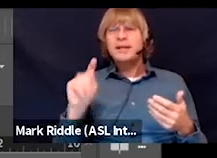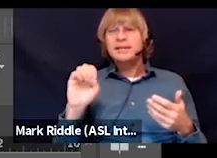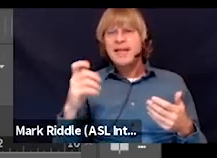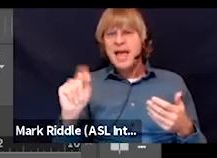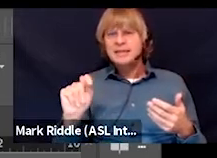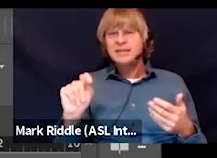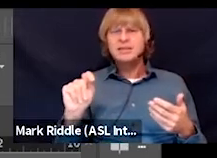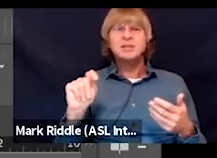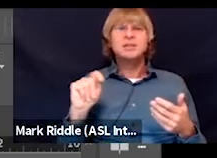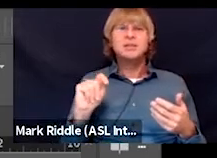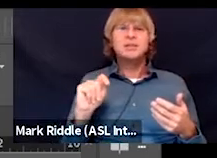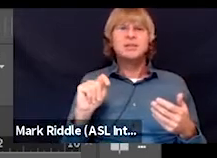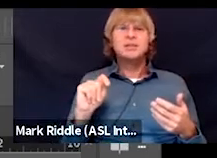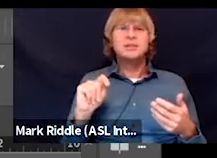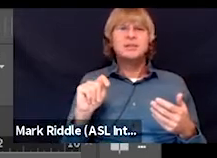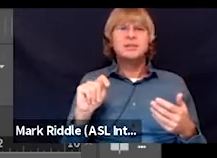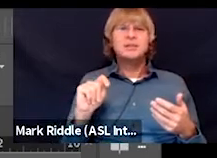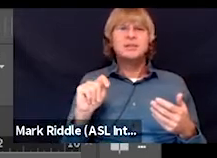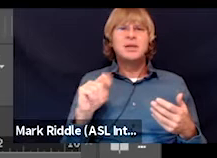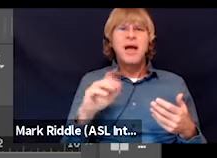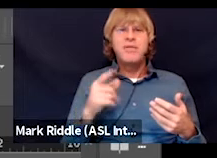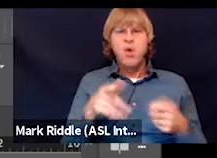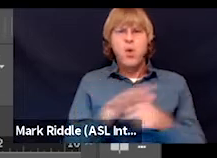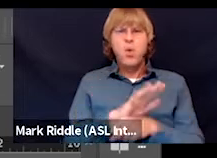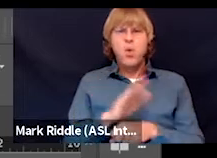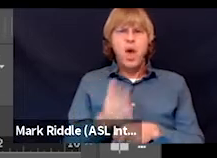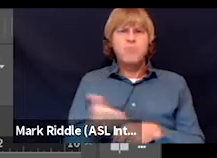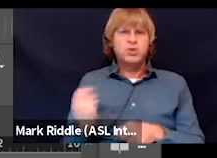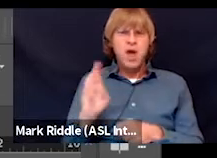text, and the whole object.